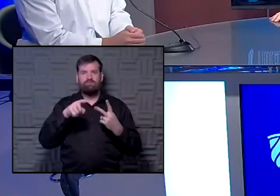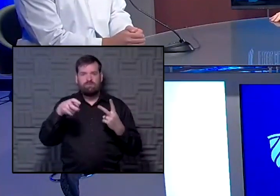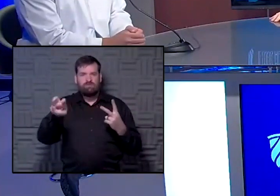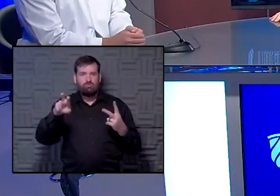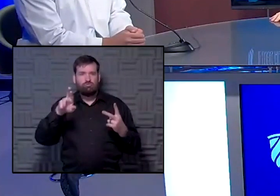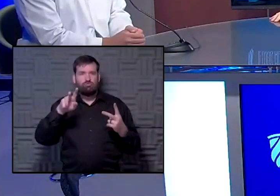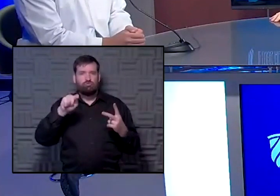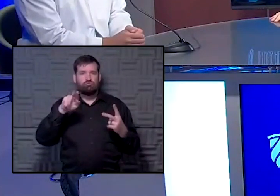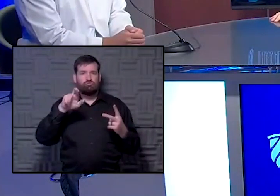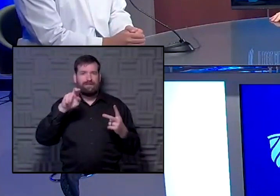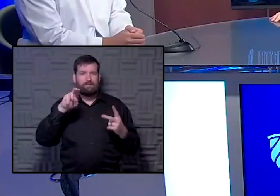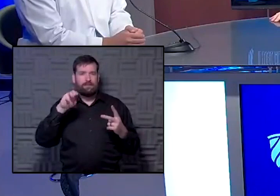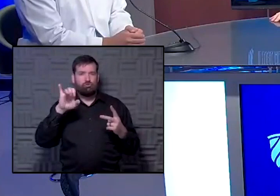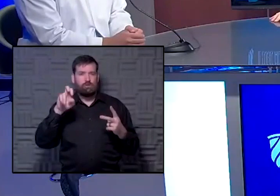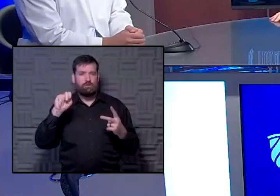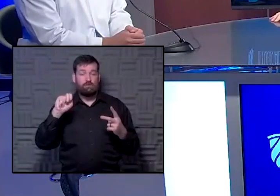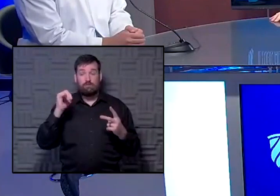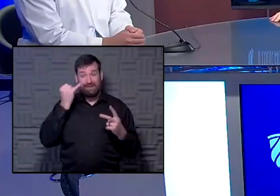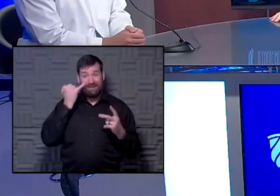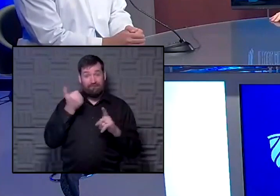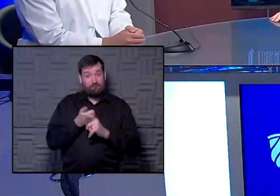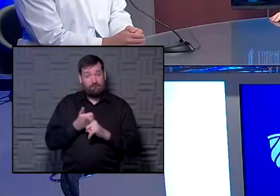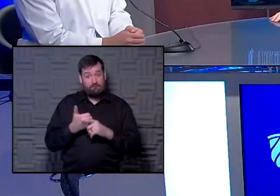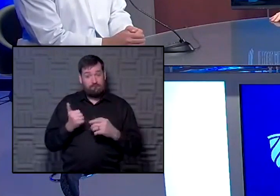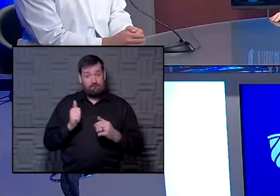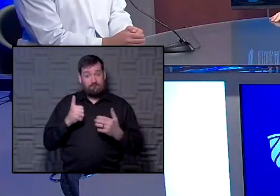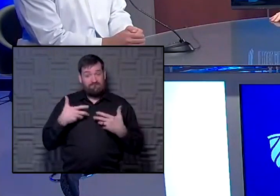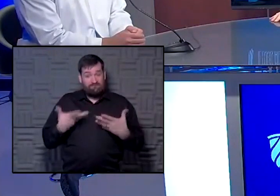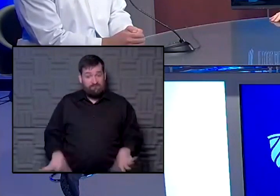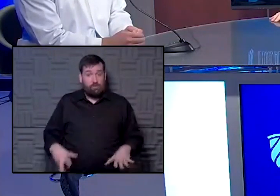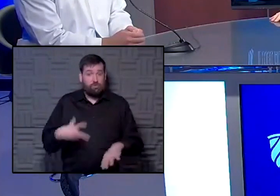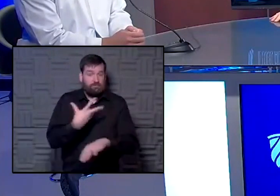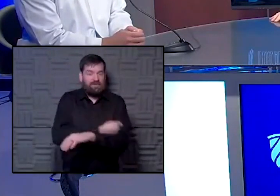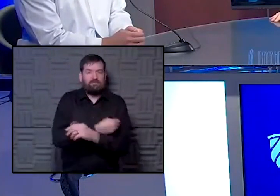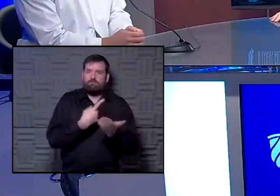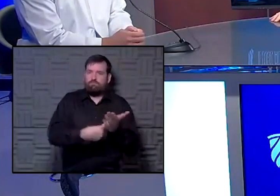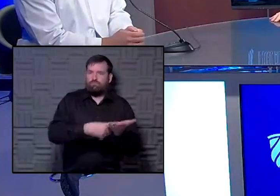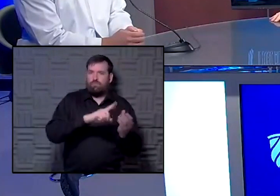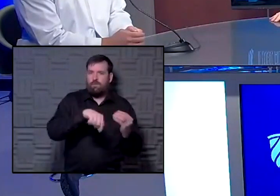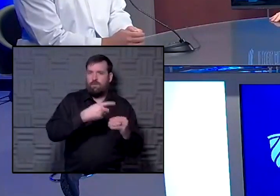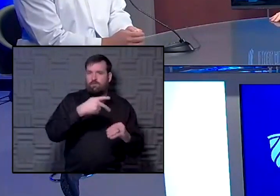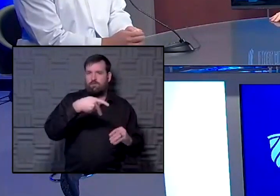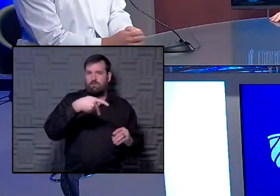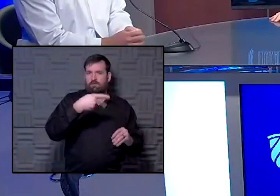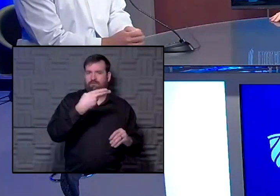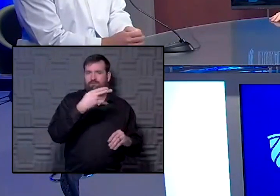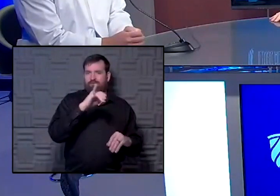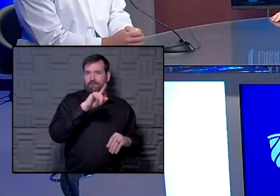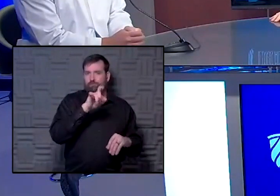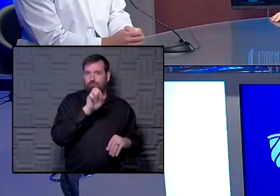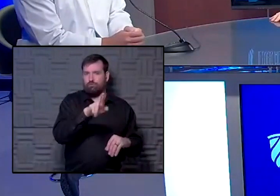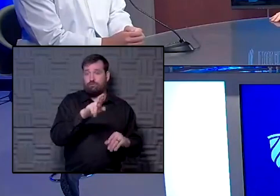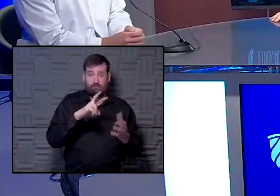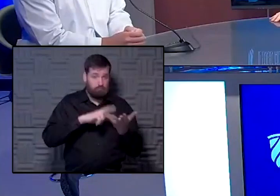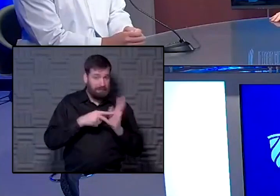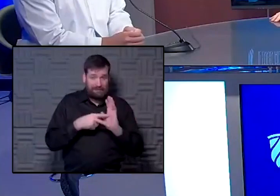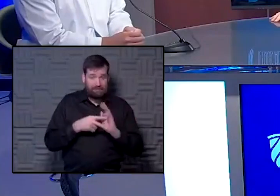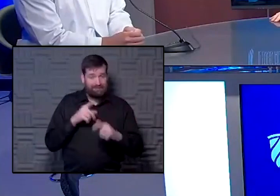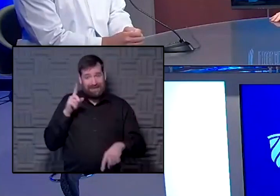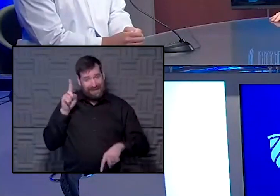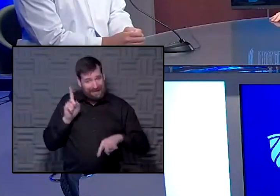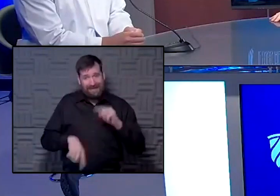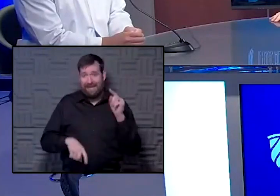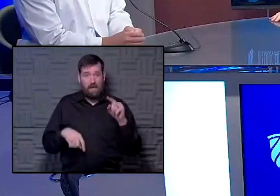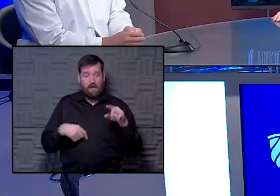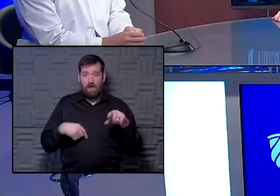there any update on that if I get my vaccine, and they talk about Pfizer a little bit, does that mean that I'm not a carrier, that